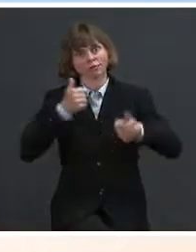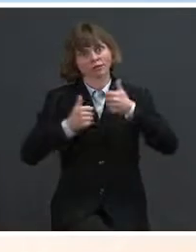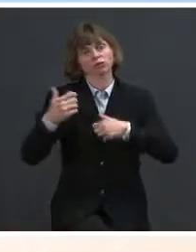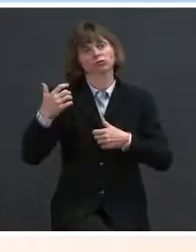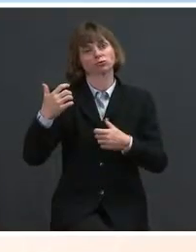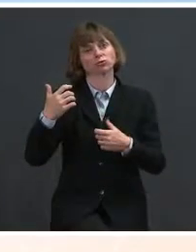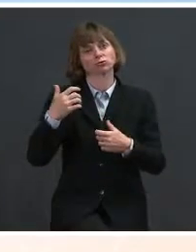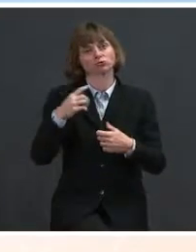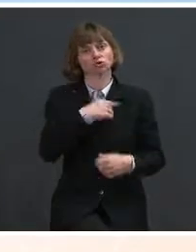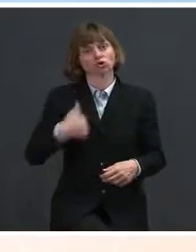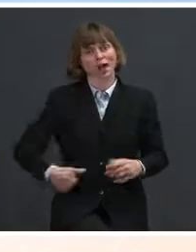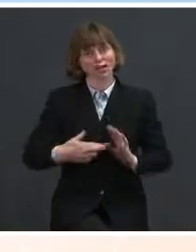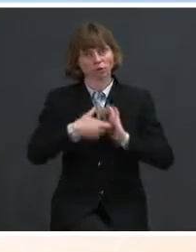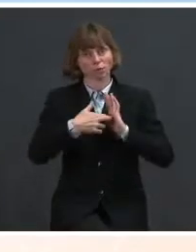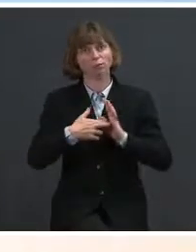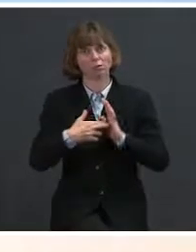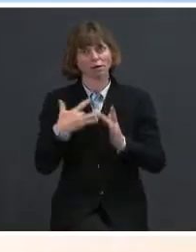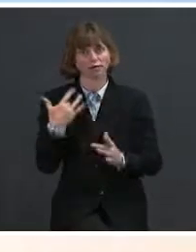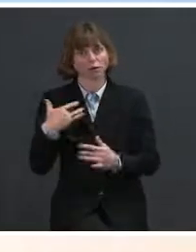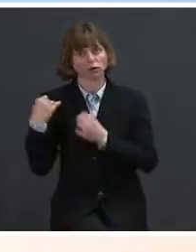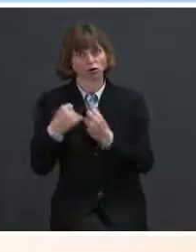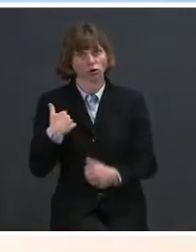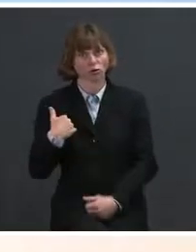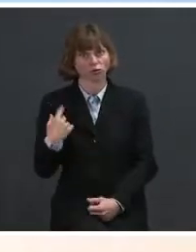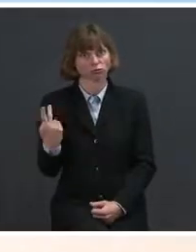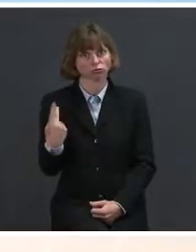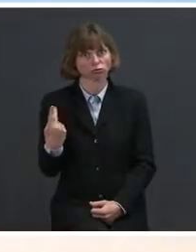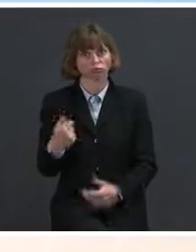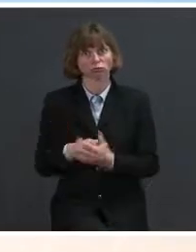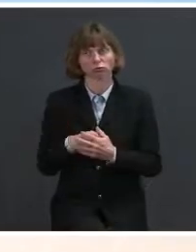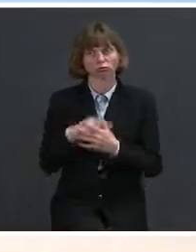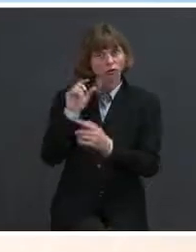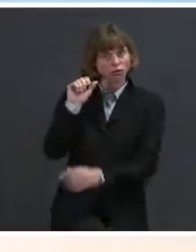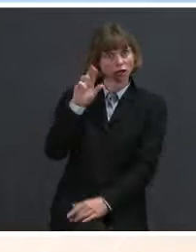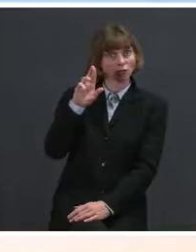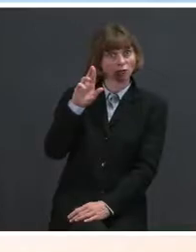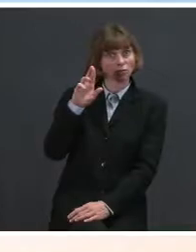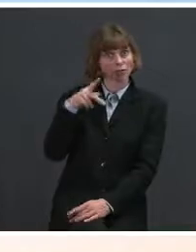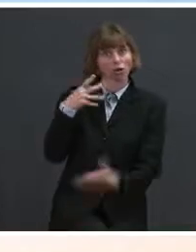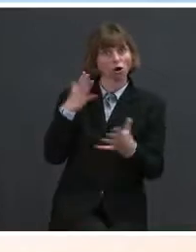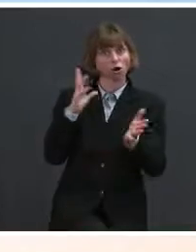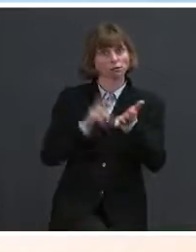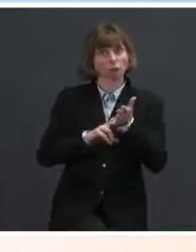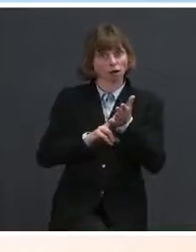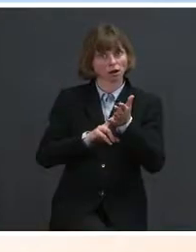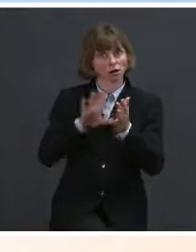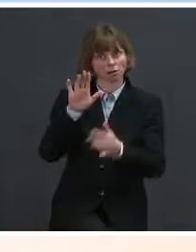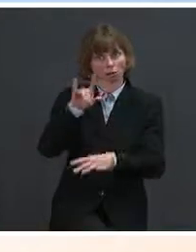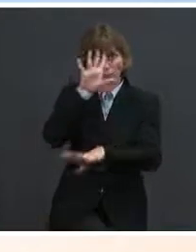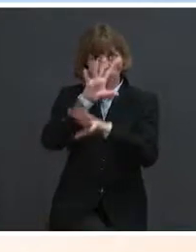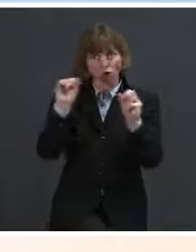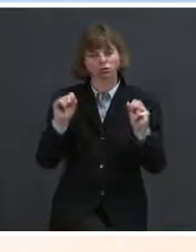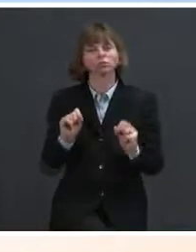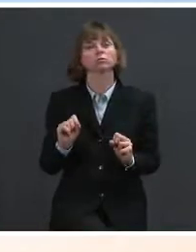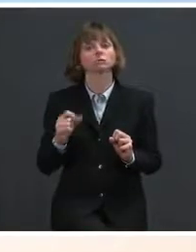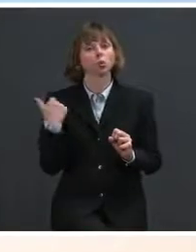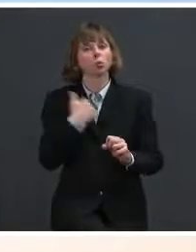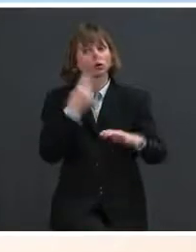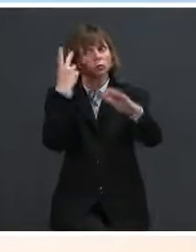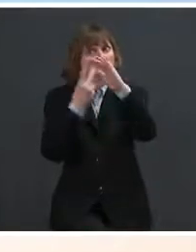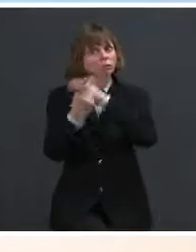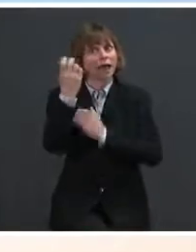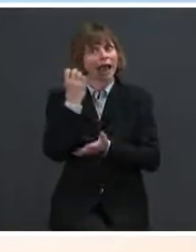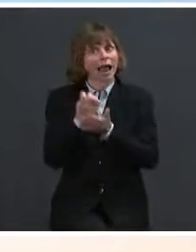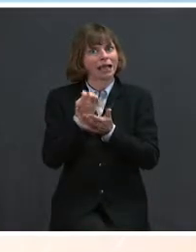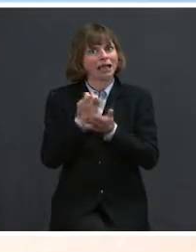strength. President Biden has signed into law the American Rescue Plan, and the OECD has now projected that our economic growth will